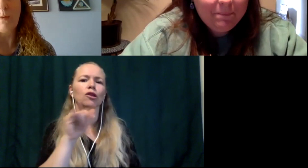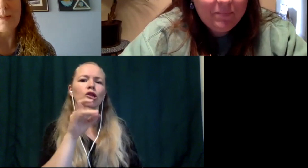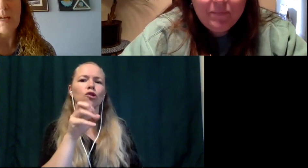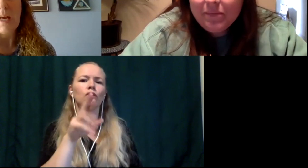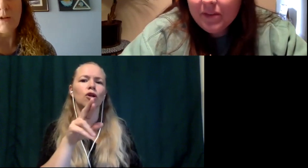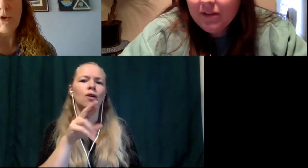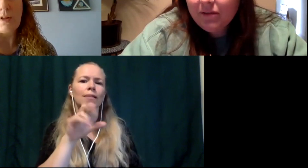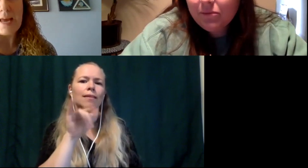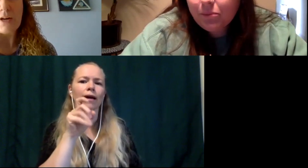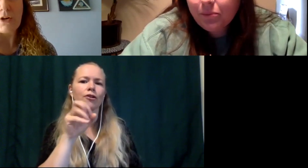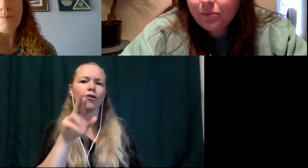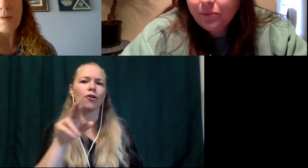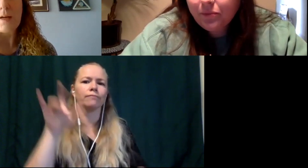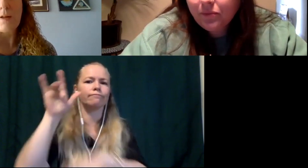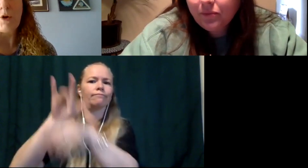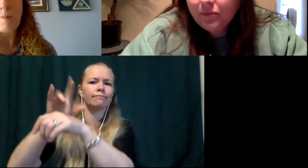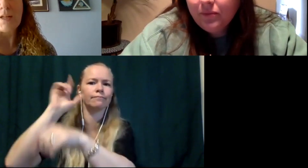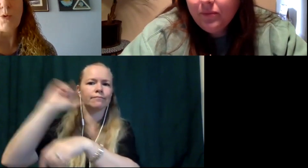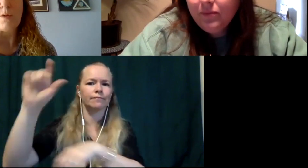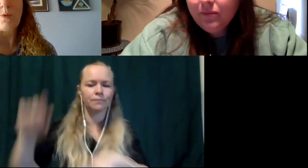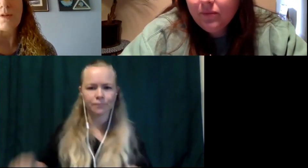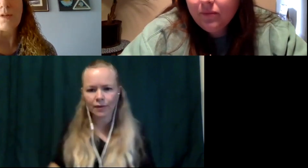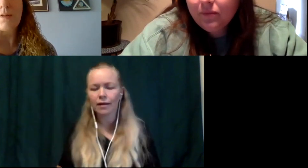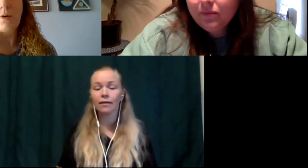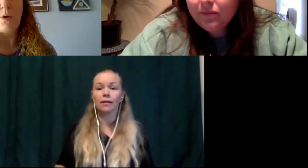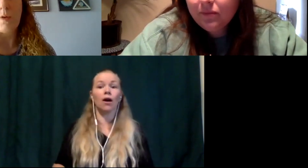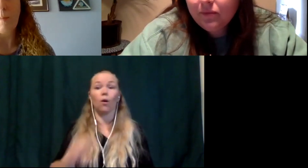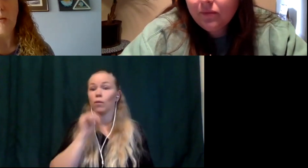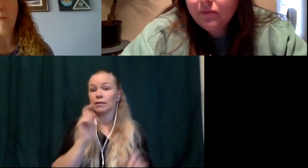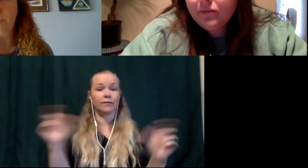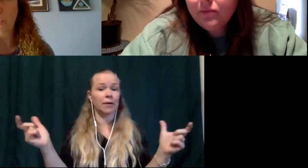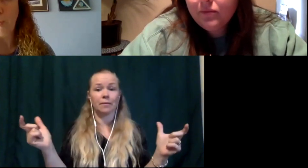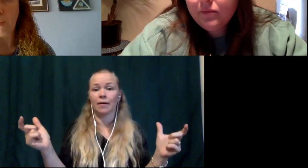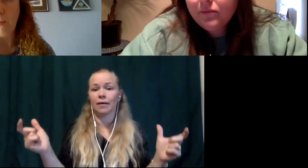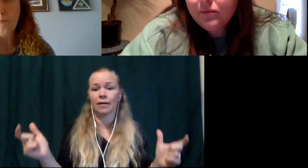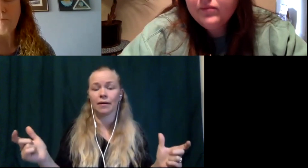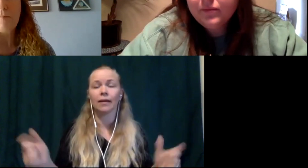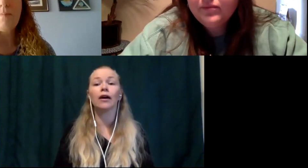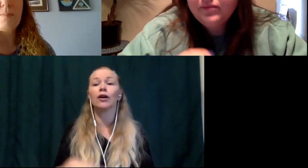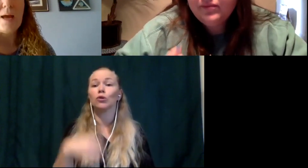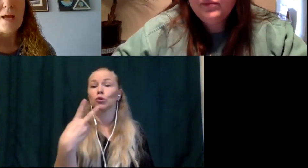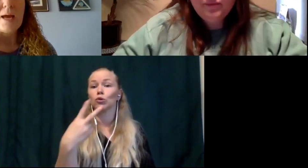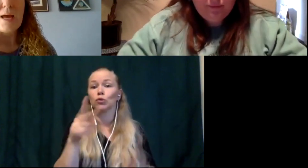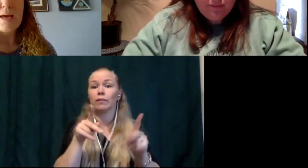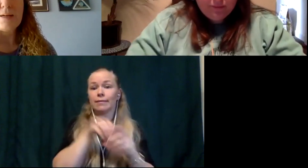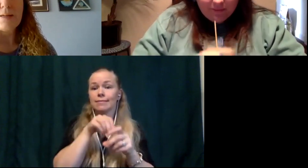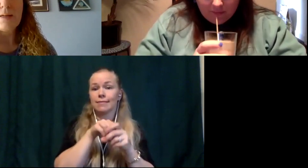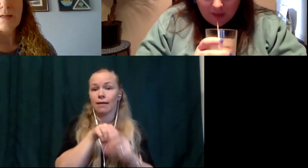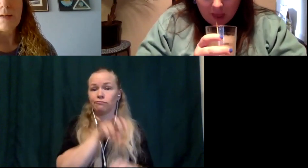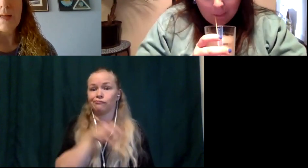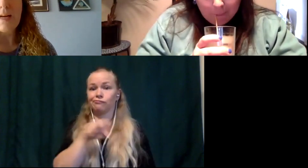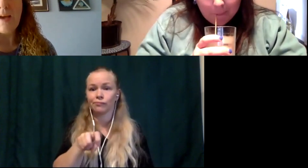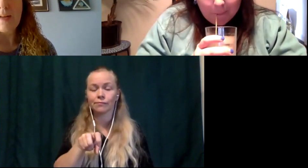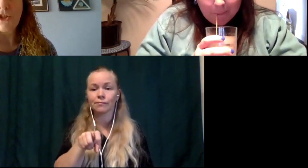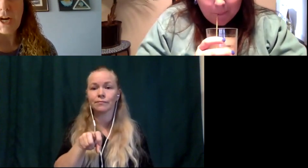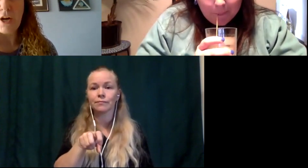So it was the lunar lander, the lunar module was only big for two people. And